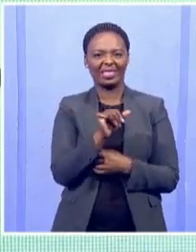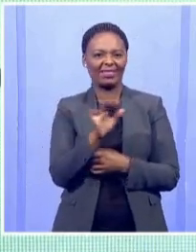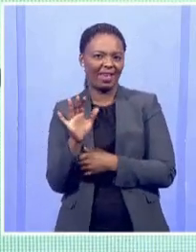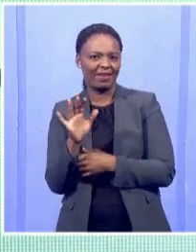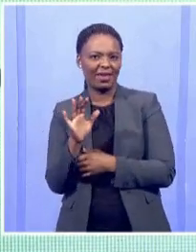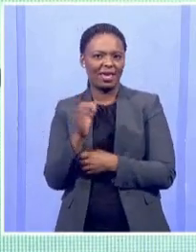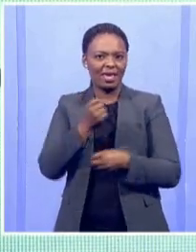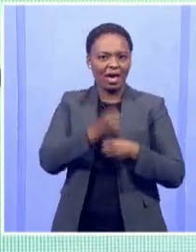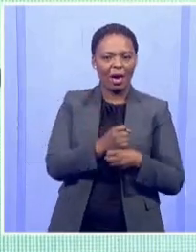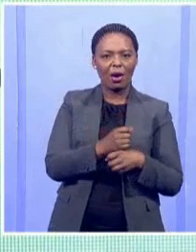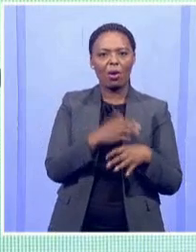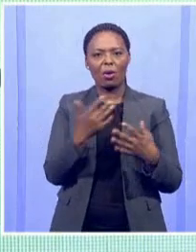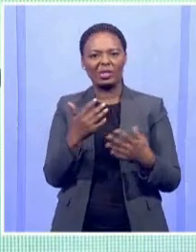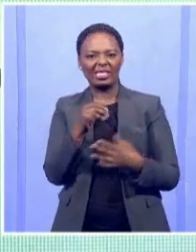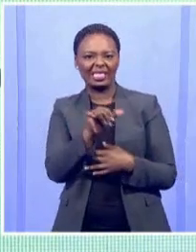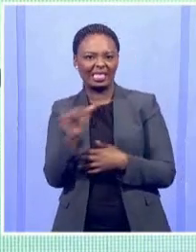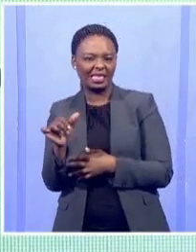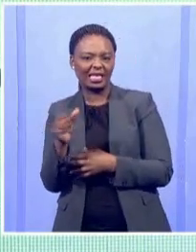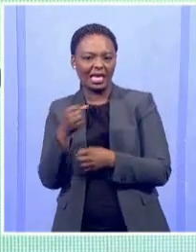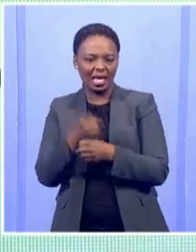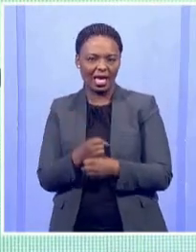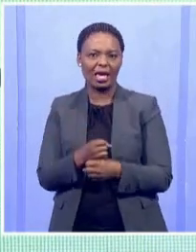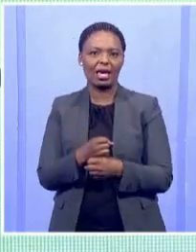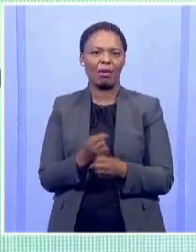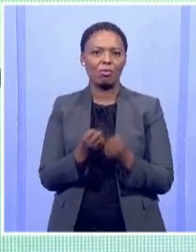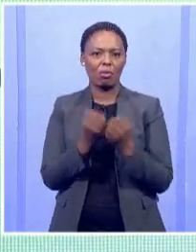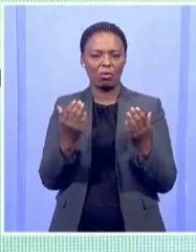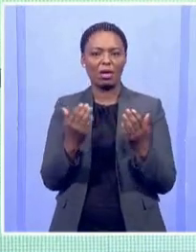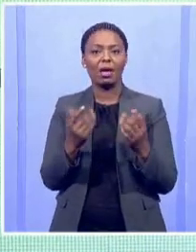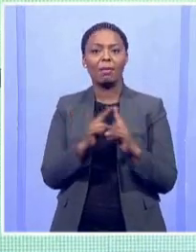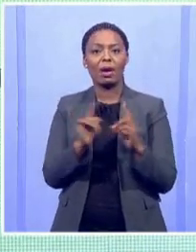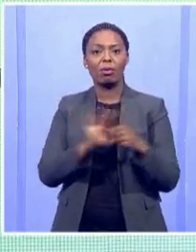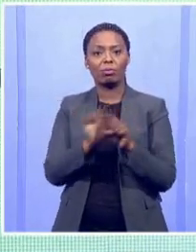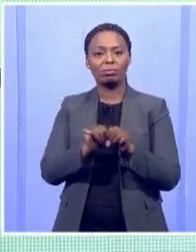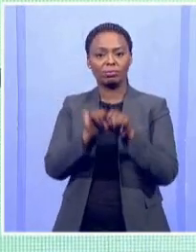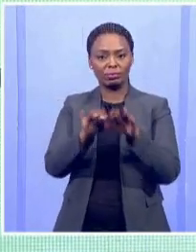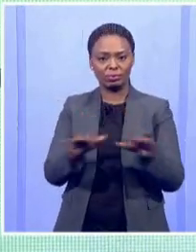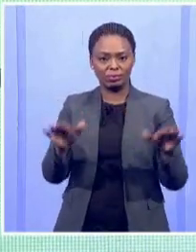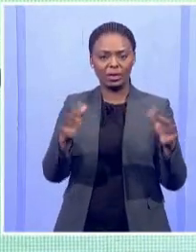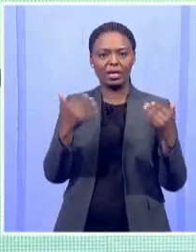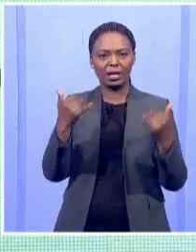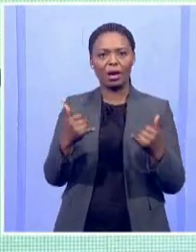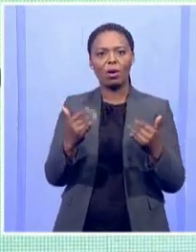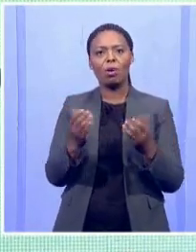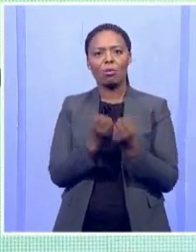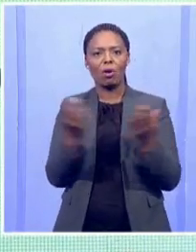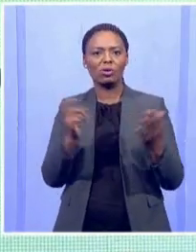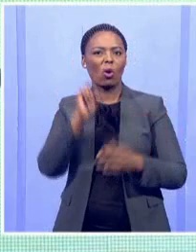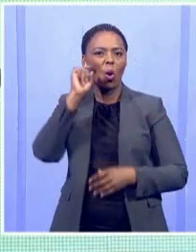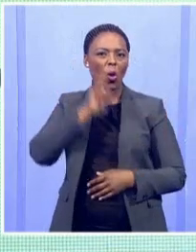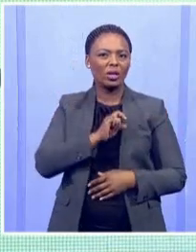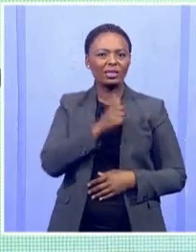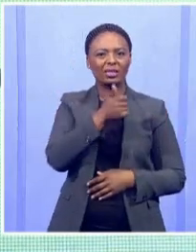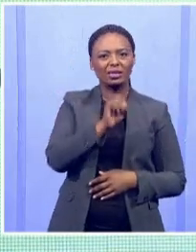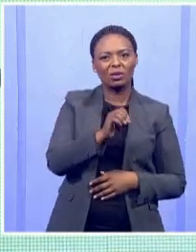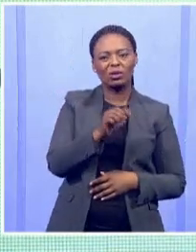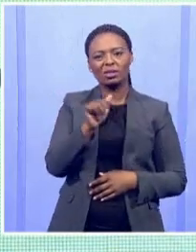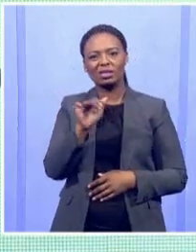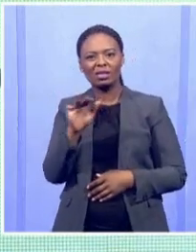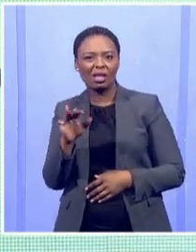years, 66 years, but as a result of the pandemic, we have made some losses in this regard, but we're hoping to catch